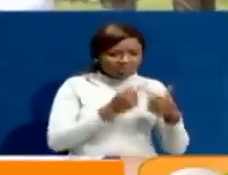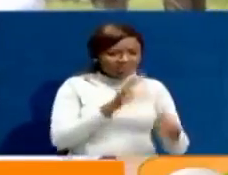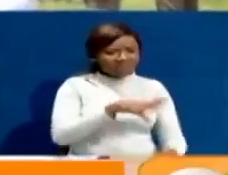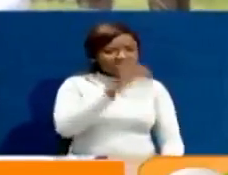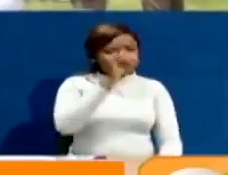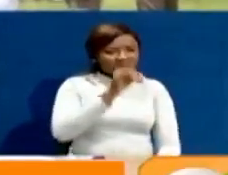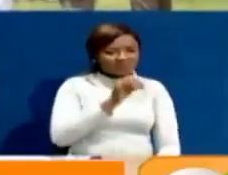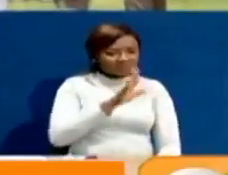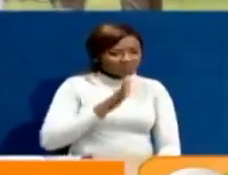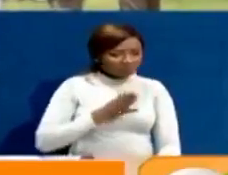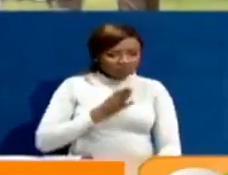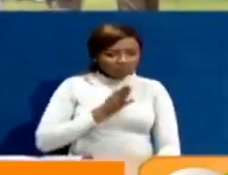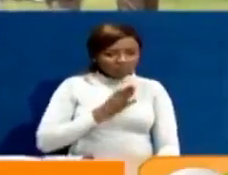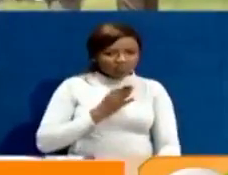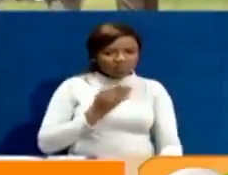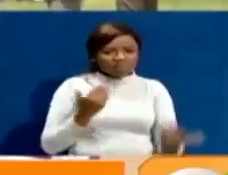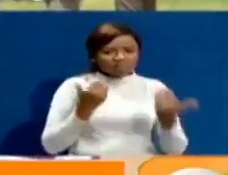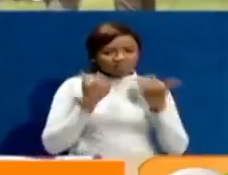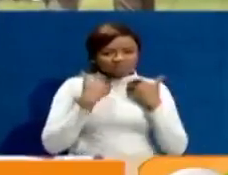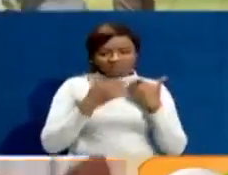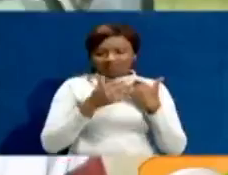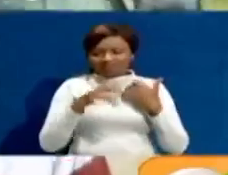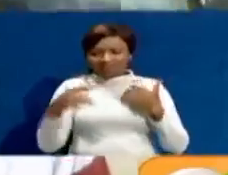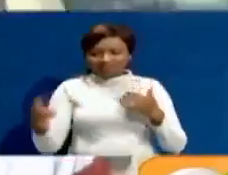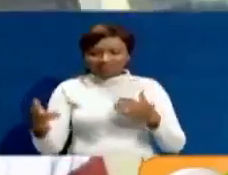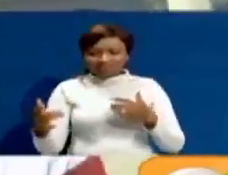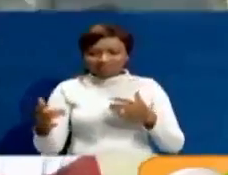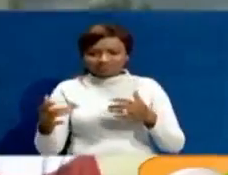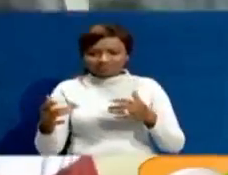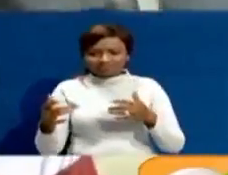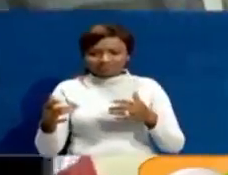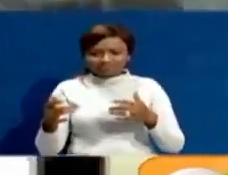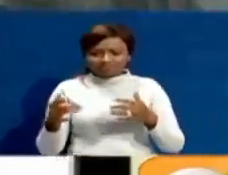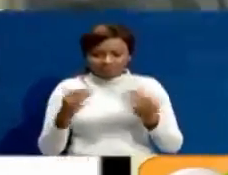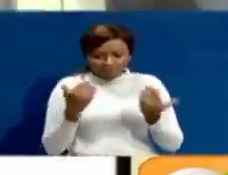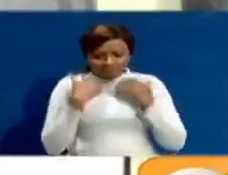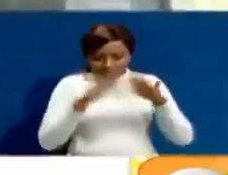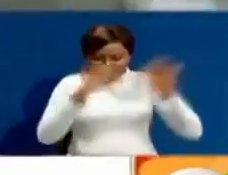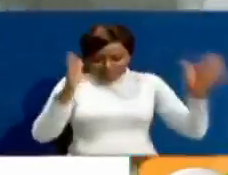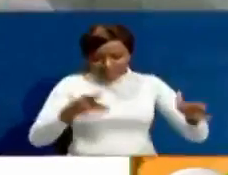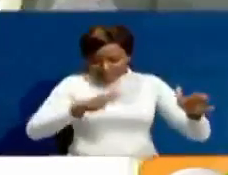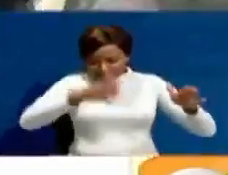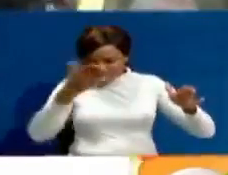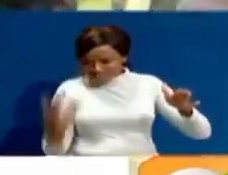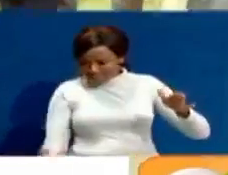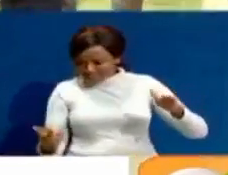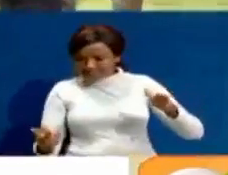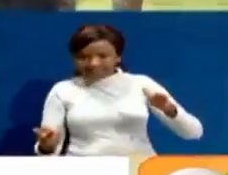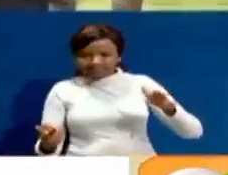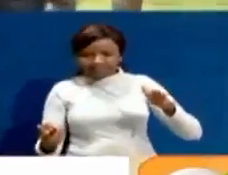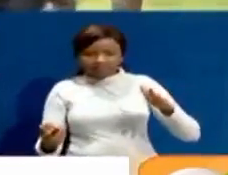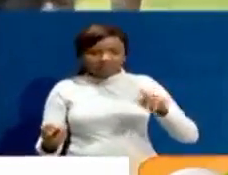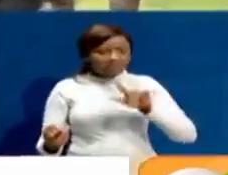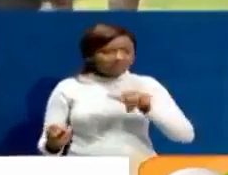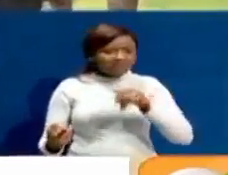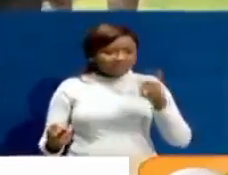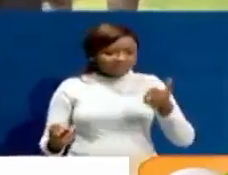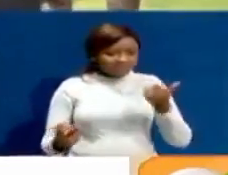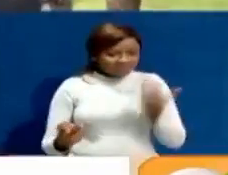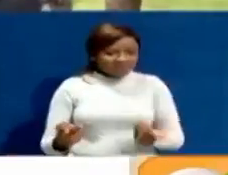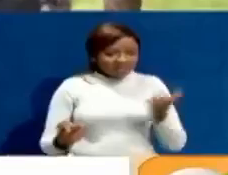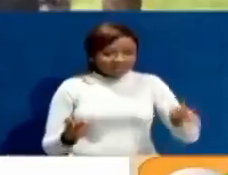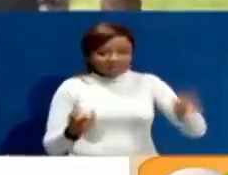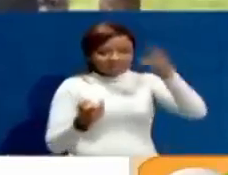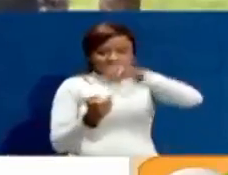mama amelala kando hapo chini ya kitanda yake. Alafu mtoto wake amelala hapo juu ya kichwa